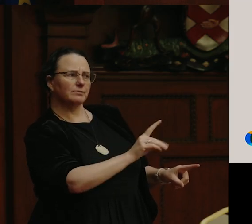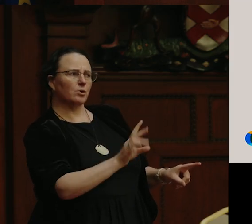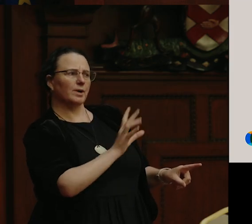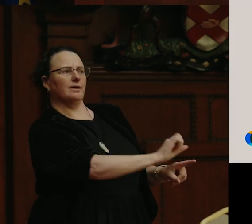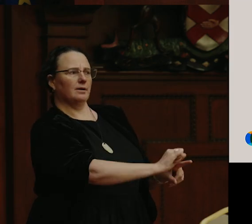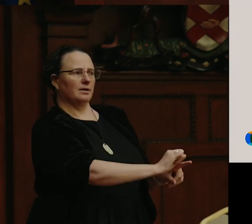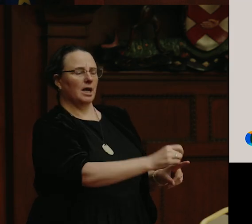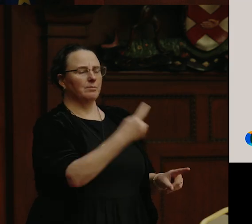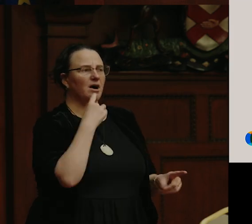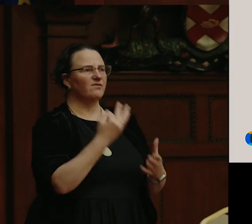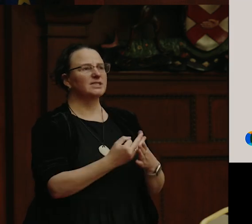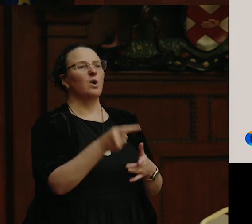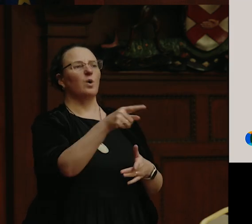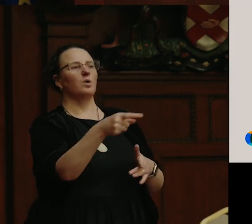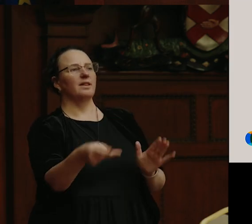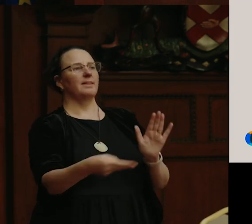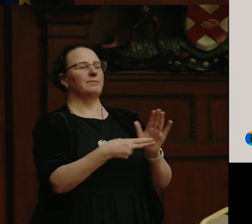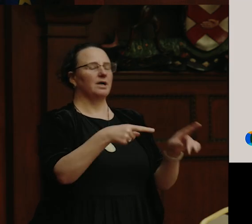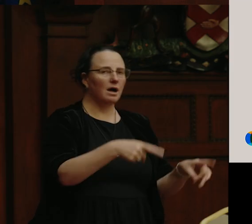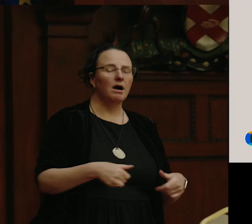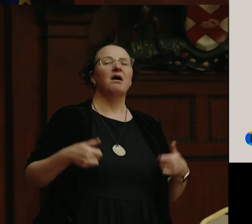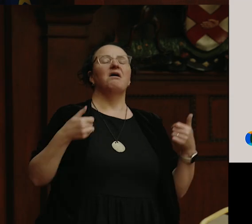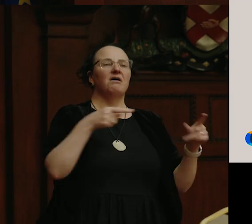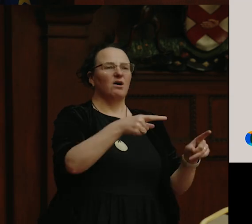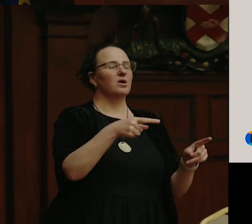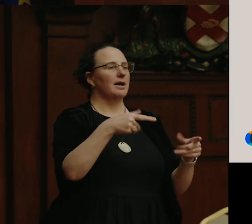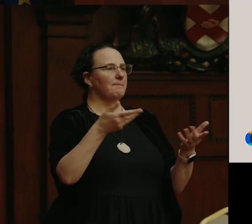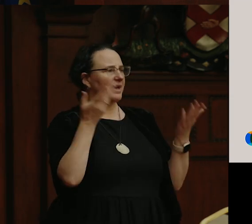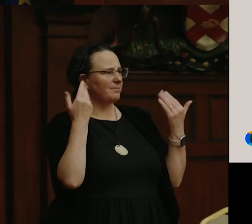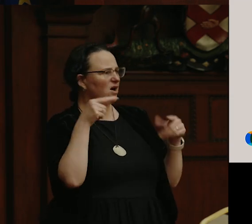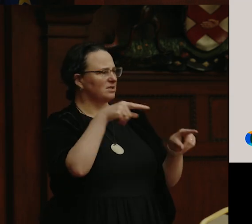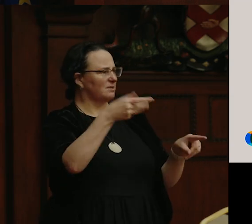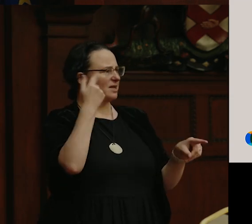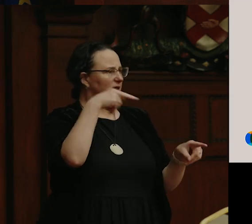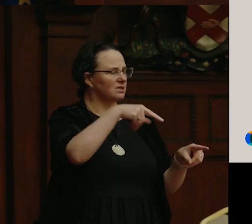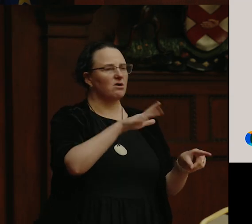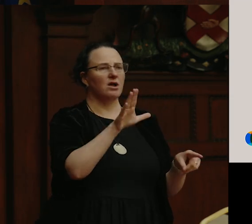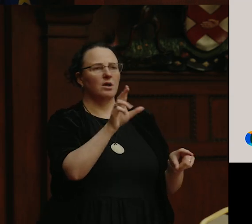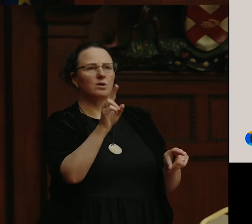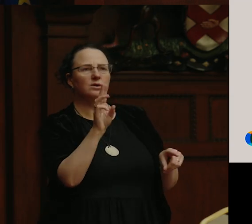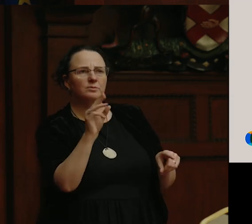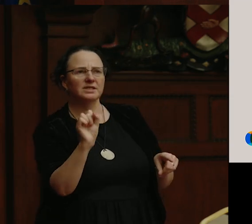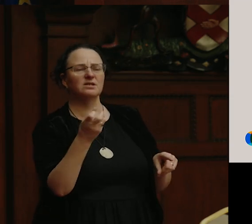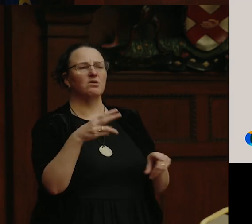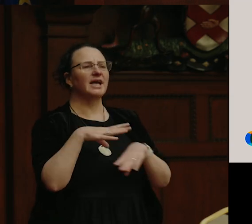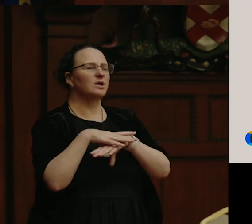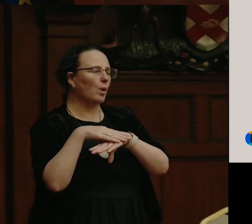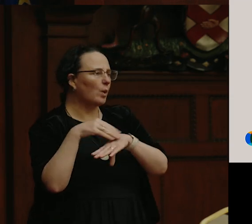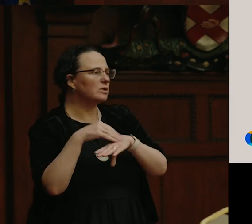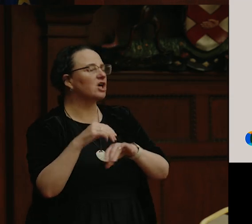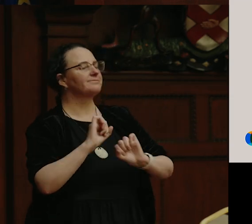it being misattributed or initially investigated as related to menopause, anxiety, lupus or ageing.